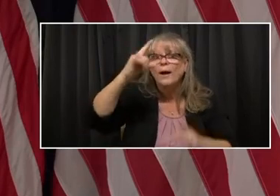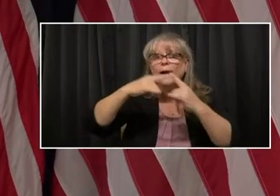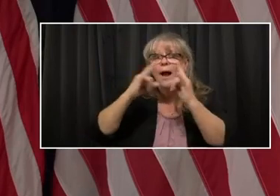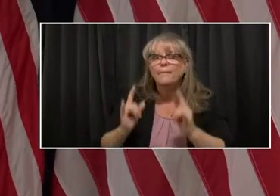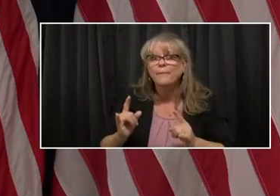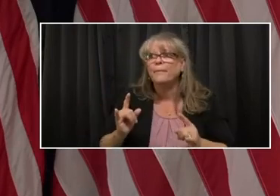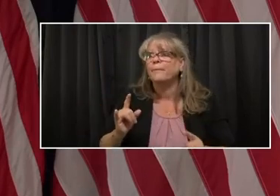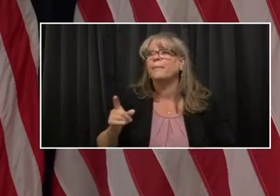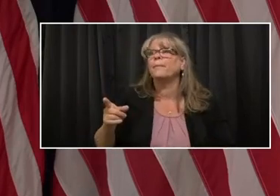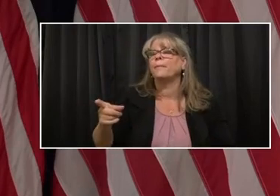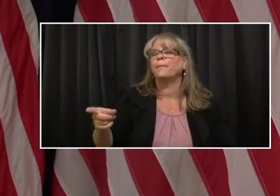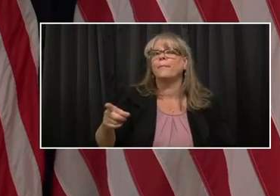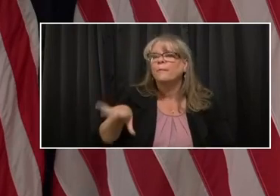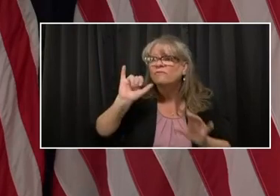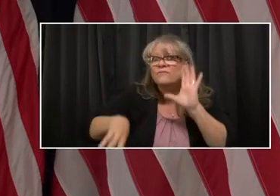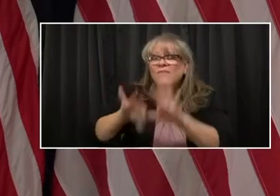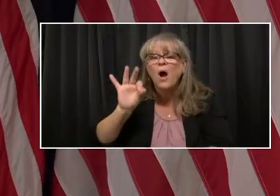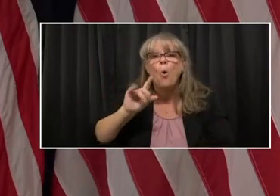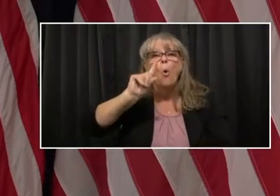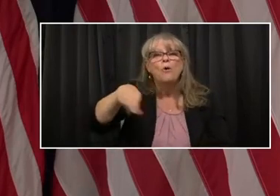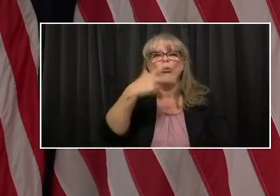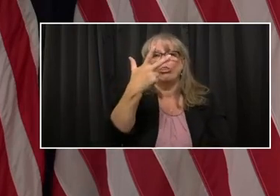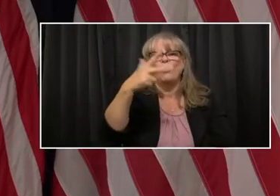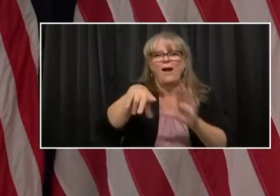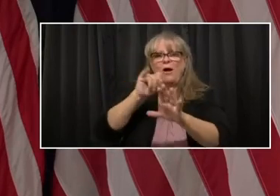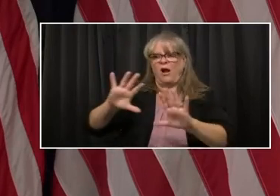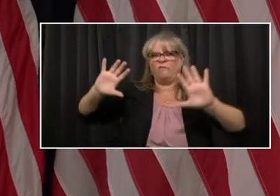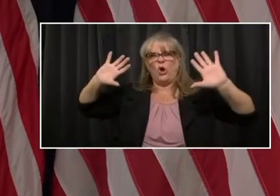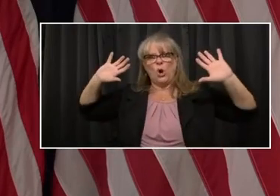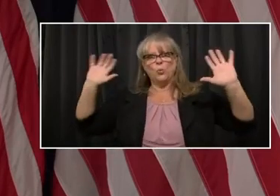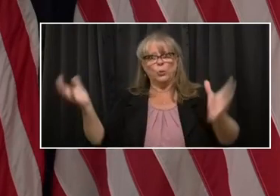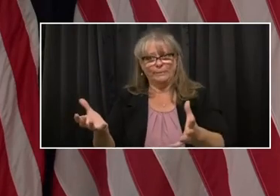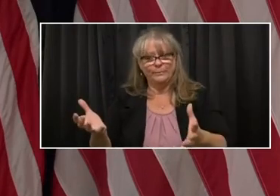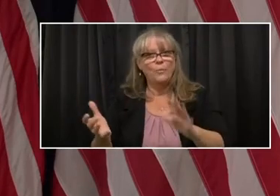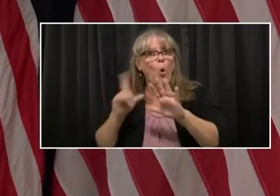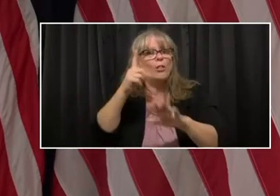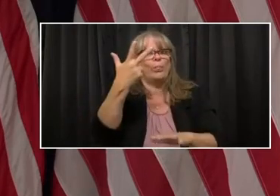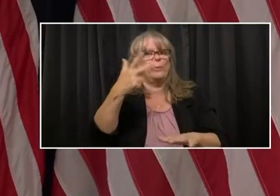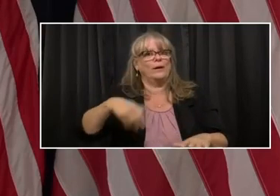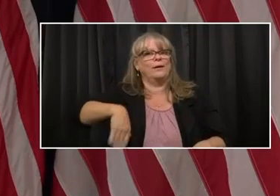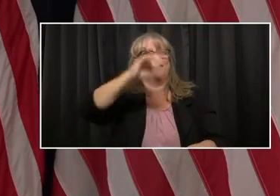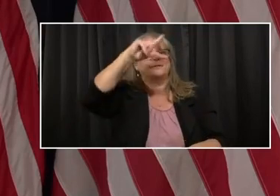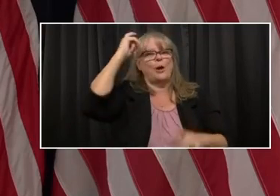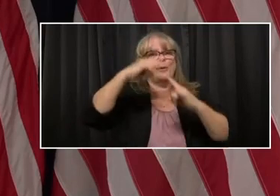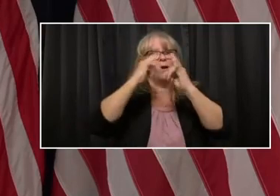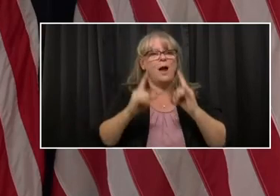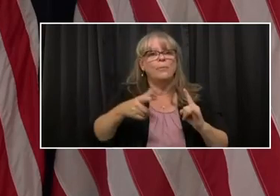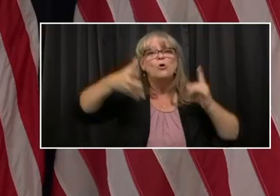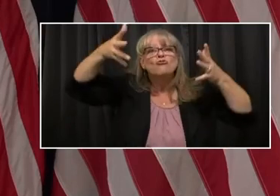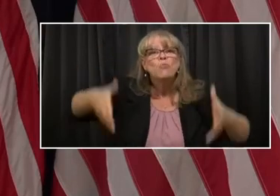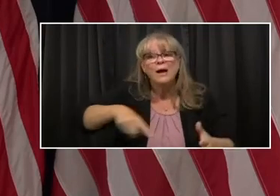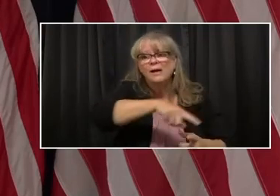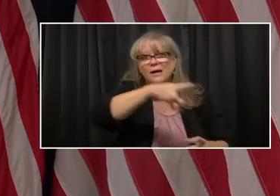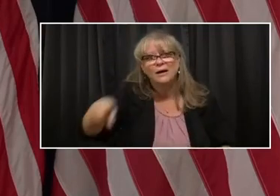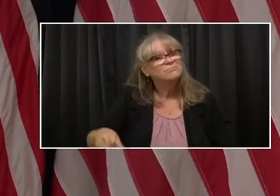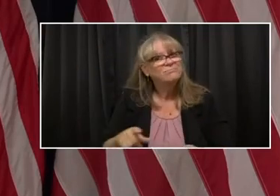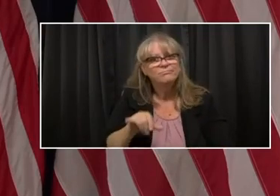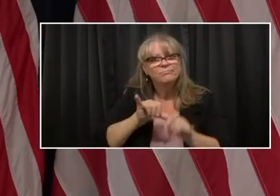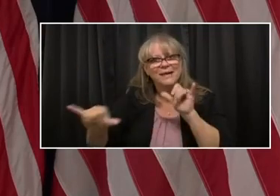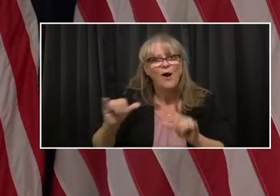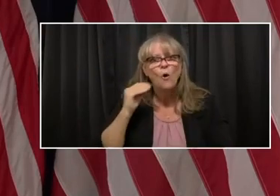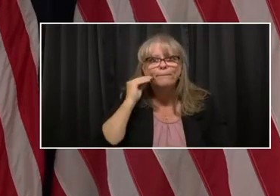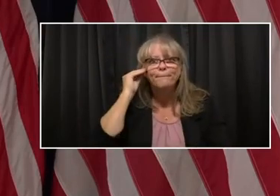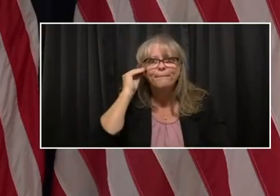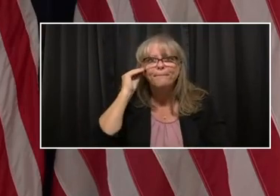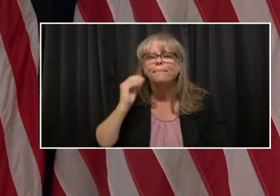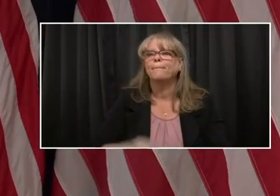is so important for kids. It's also important to recognize that for many kids in our state, the school is often the safest place